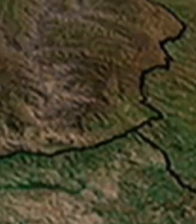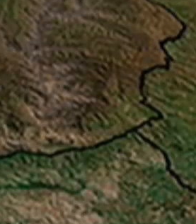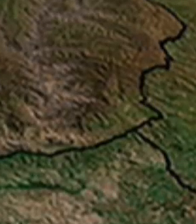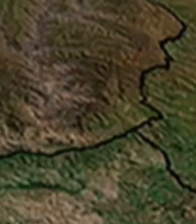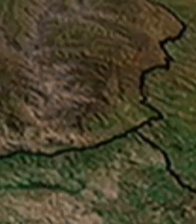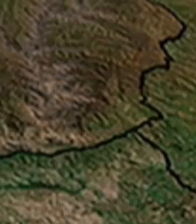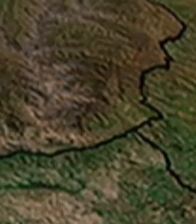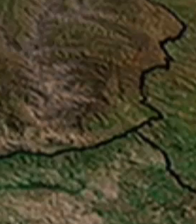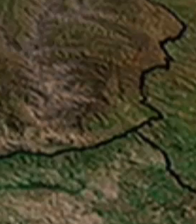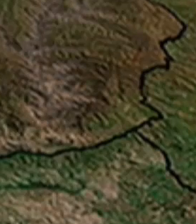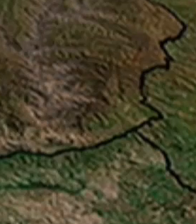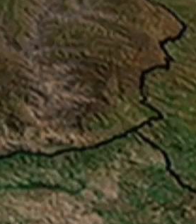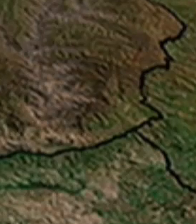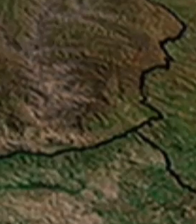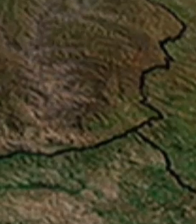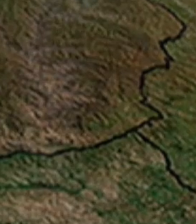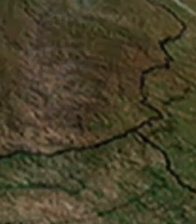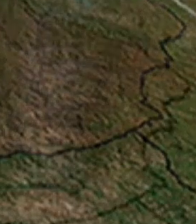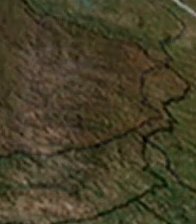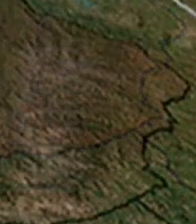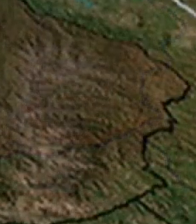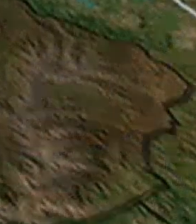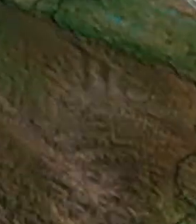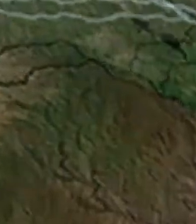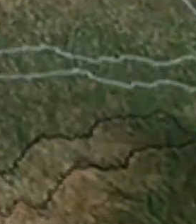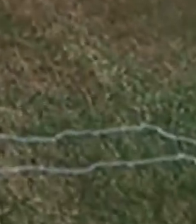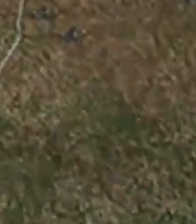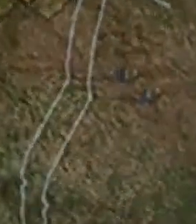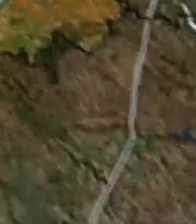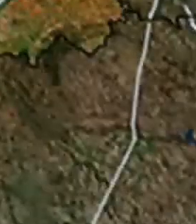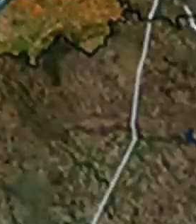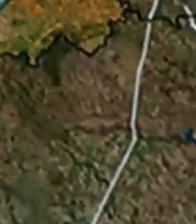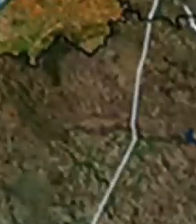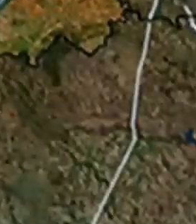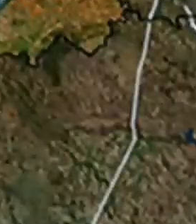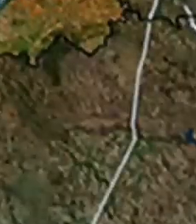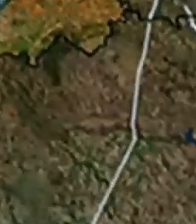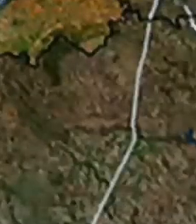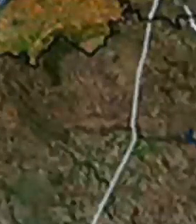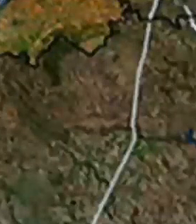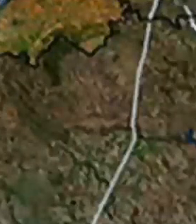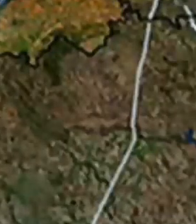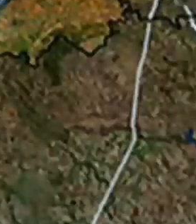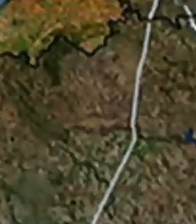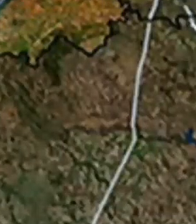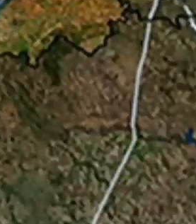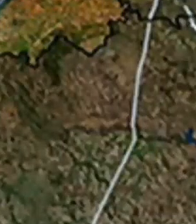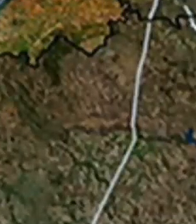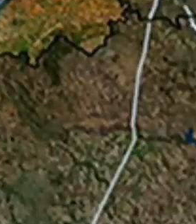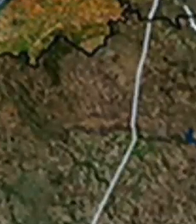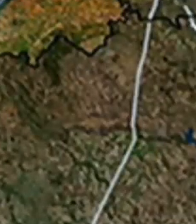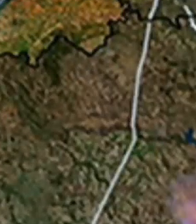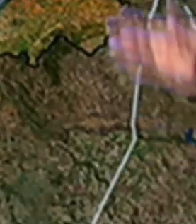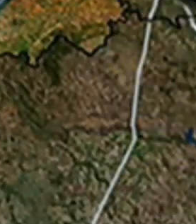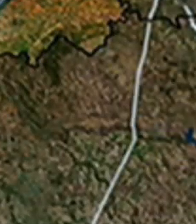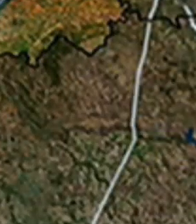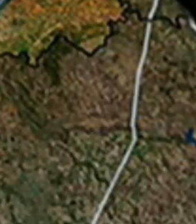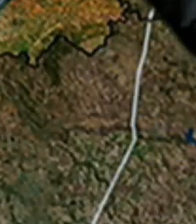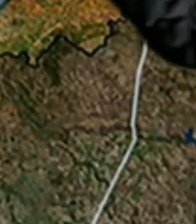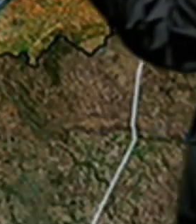Welkom ka bo Bloemfontein e tla ba le lebotse go ma-Afrika Borwa a rapareng gabotse ge re di kgarutlela ga botsena fela ka North West le tla sa gabotse ka dikarolong tše o le ka